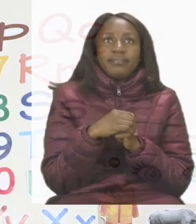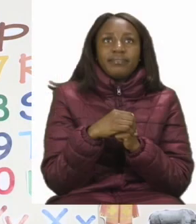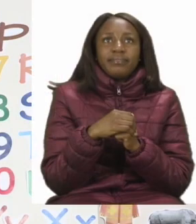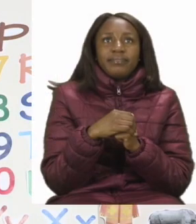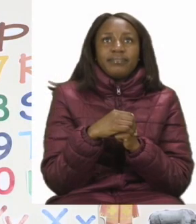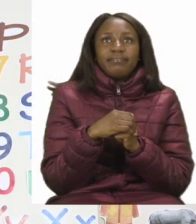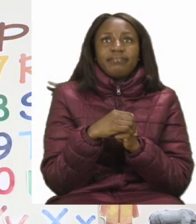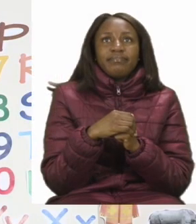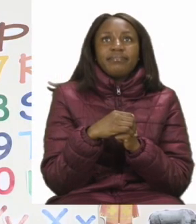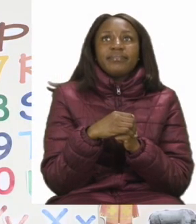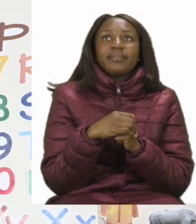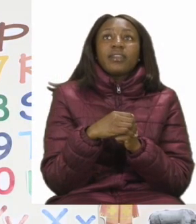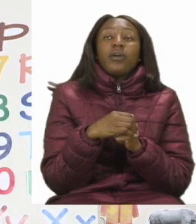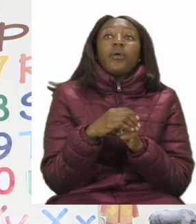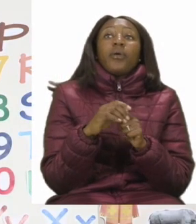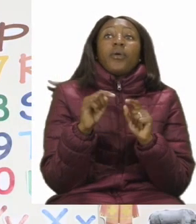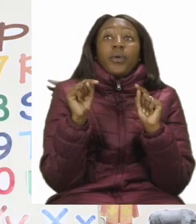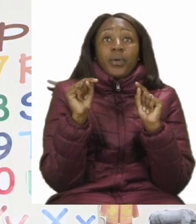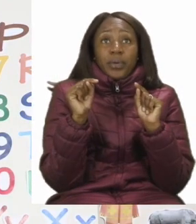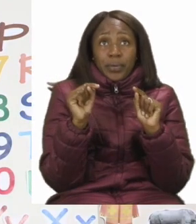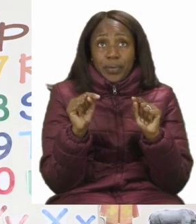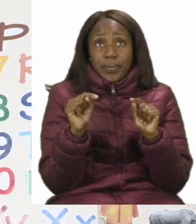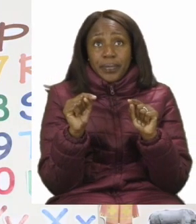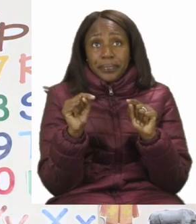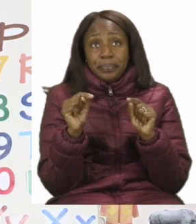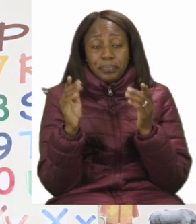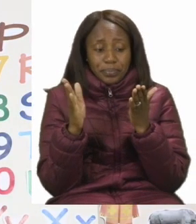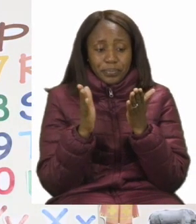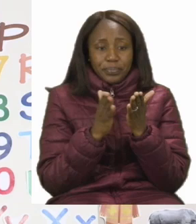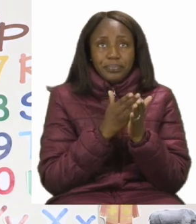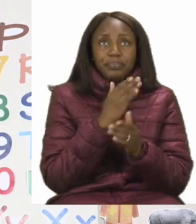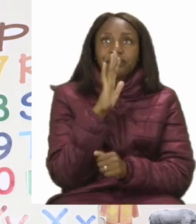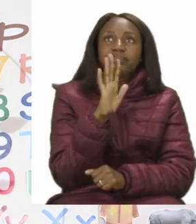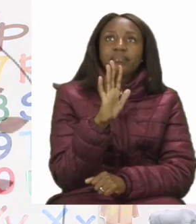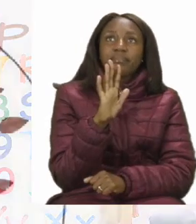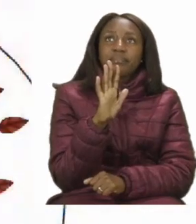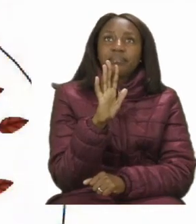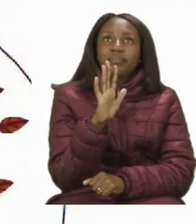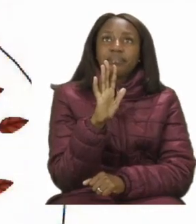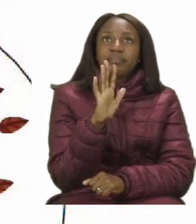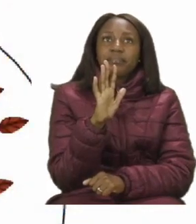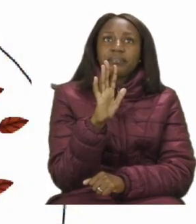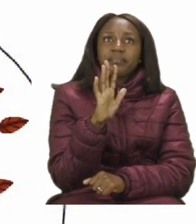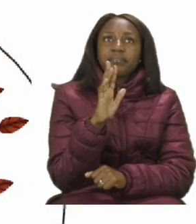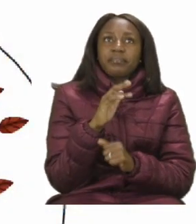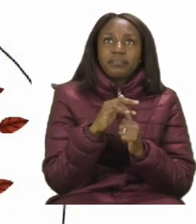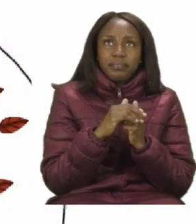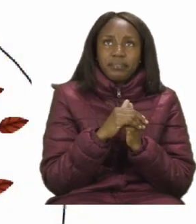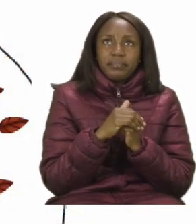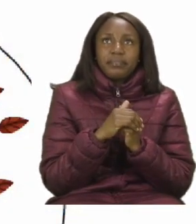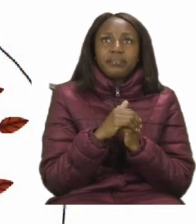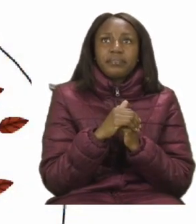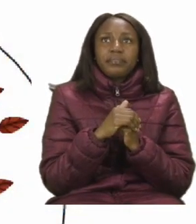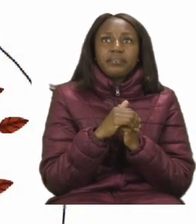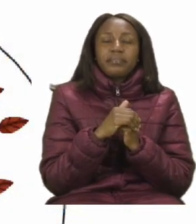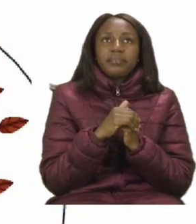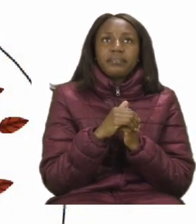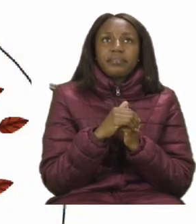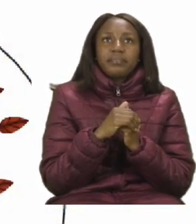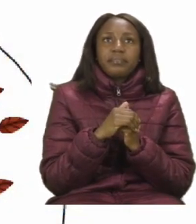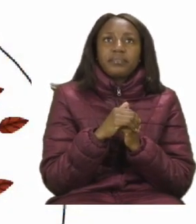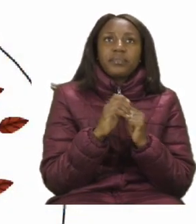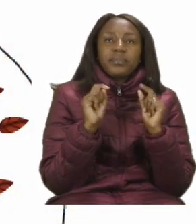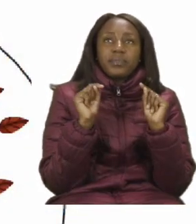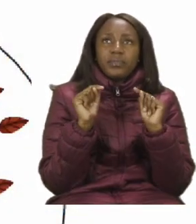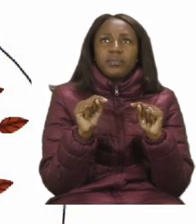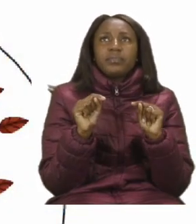In the next part of our lesson, boys and girls, let's go to page 5 in our booklets. Right, so today we are